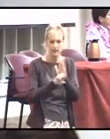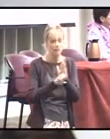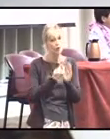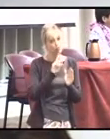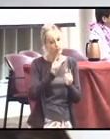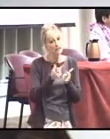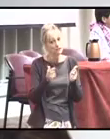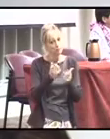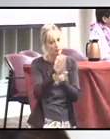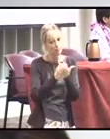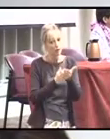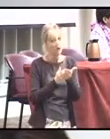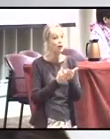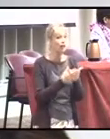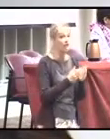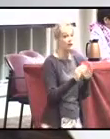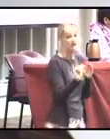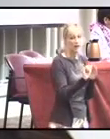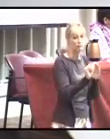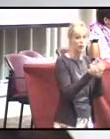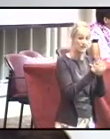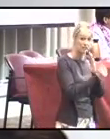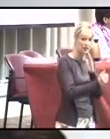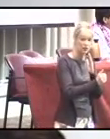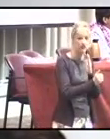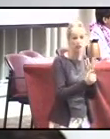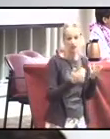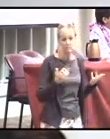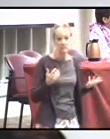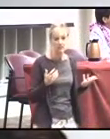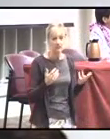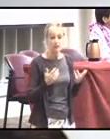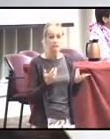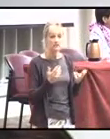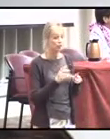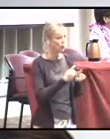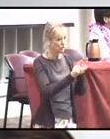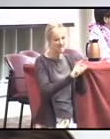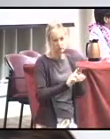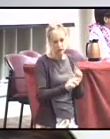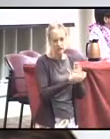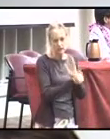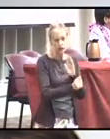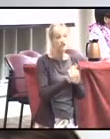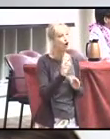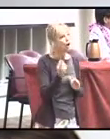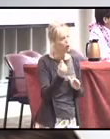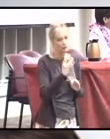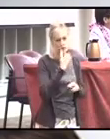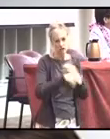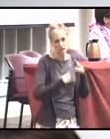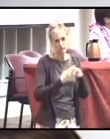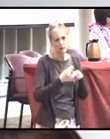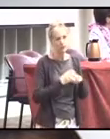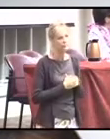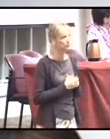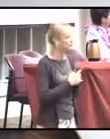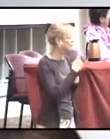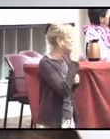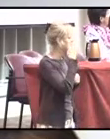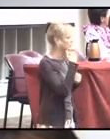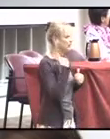part of it, besides skills, like note-taking or simultaneous interpreting skills. So yes, it's always covered. Yeah. I think we have